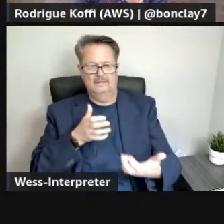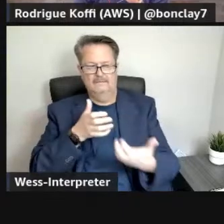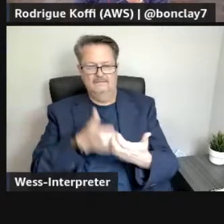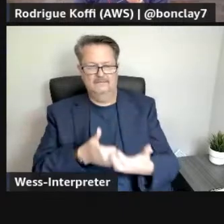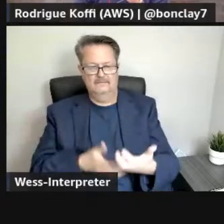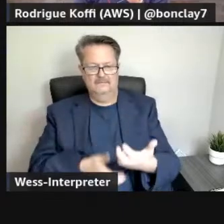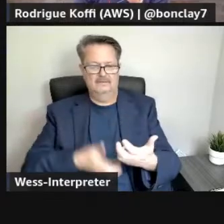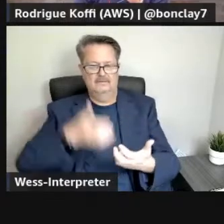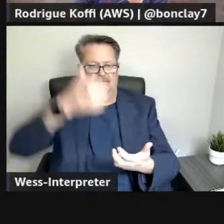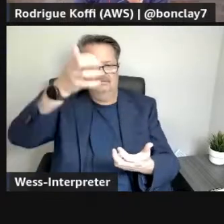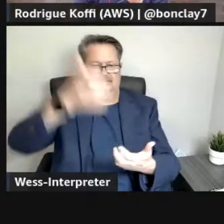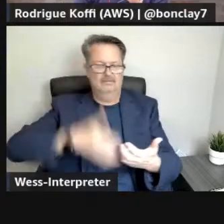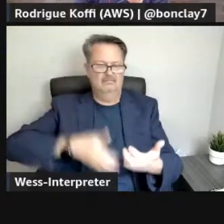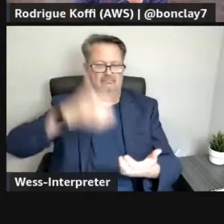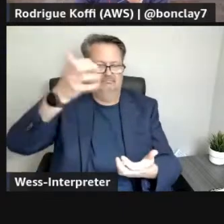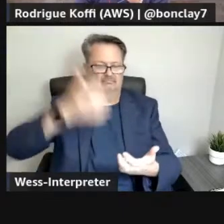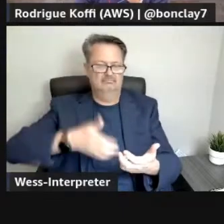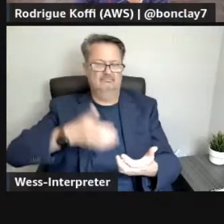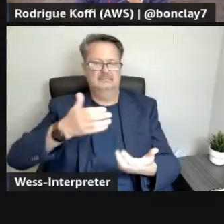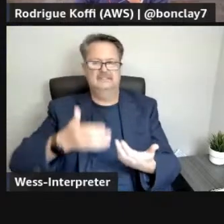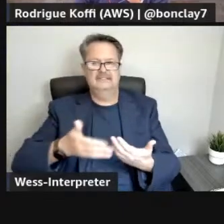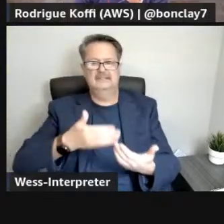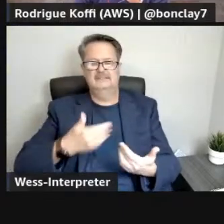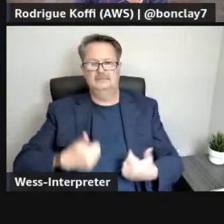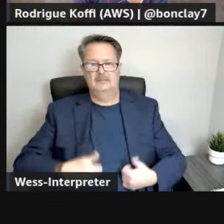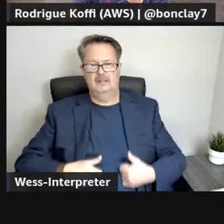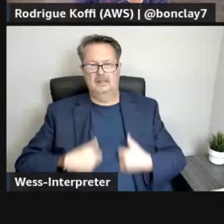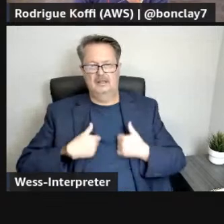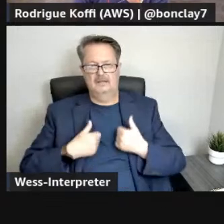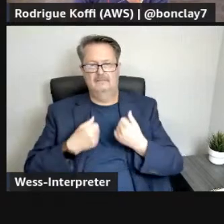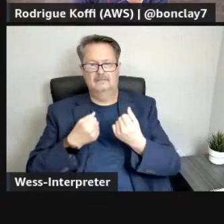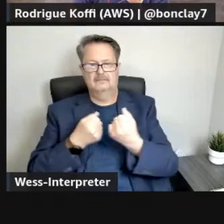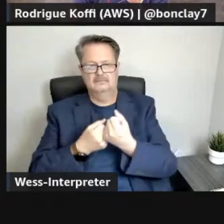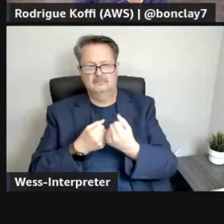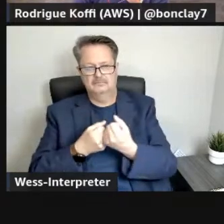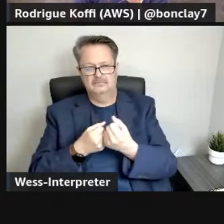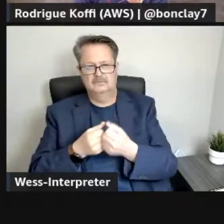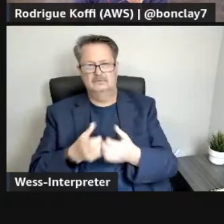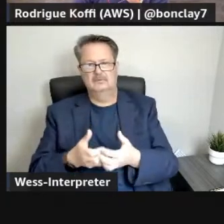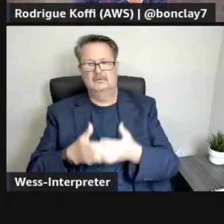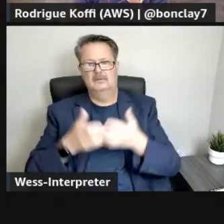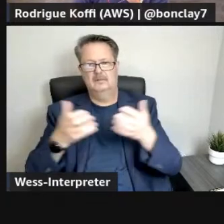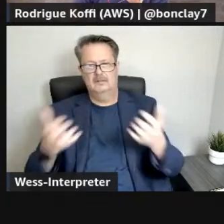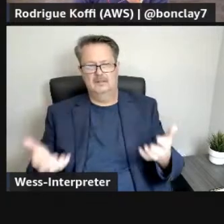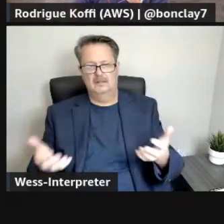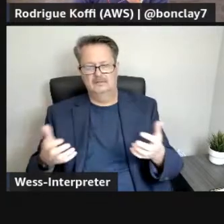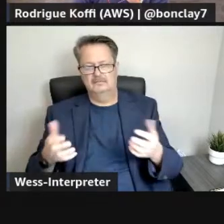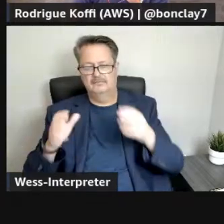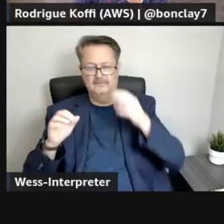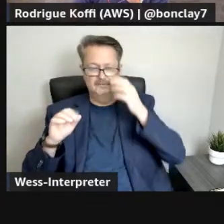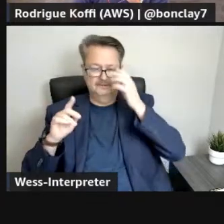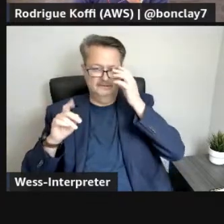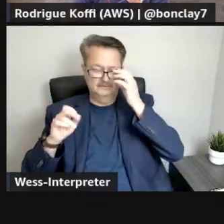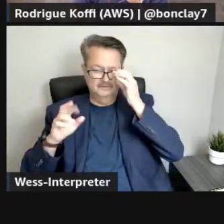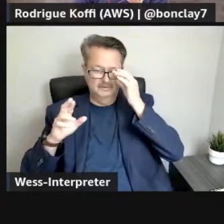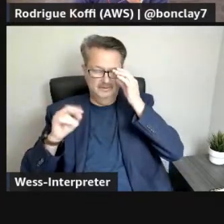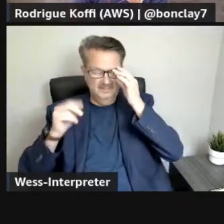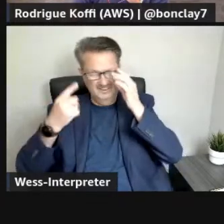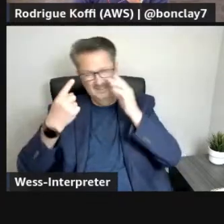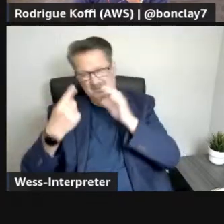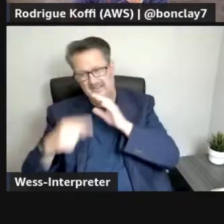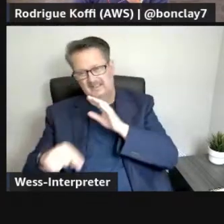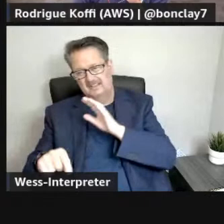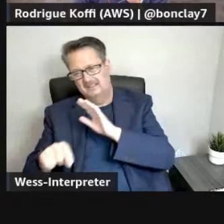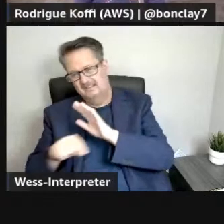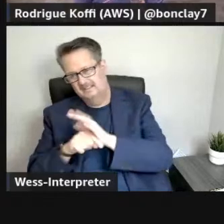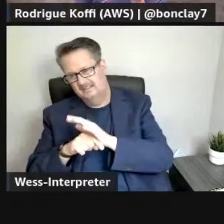be easy for log support when OpenTelemetry gets log support in the future. The disadvantages here could be that there